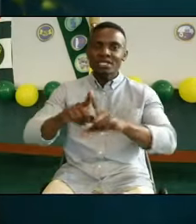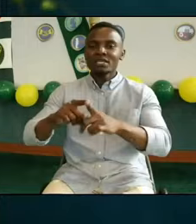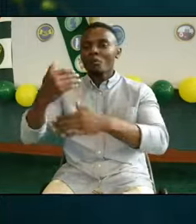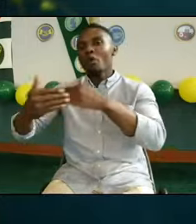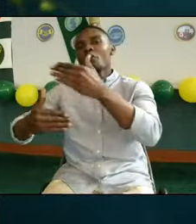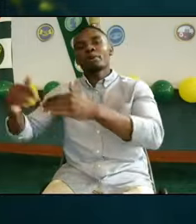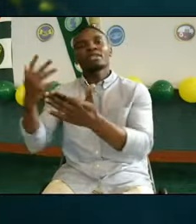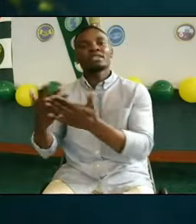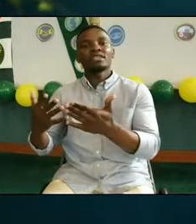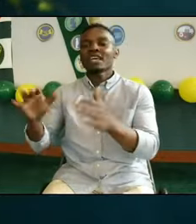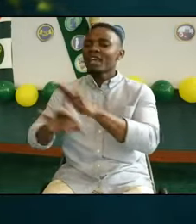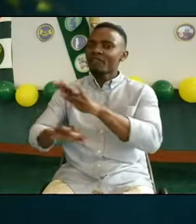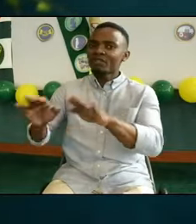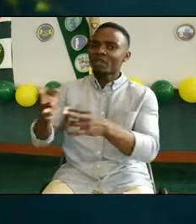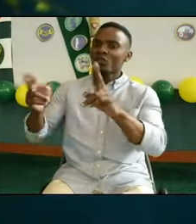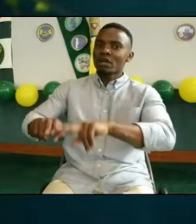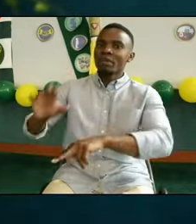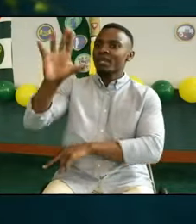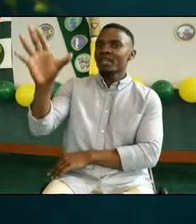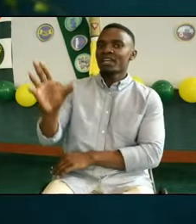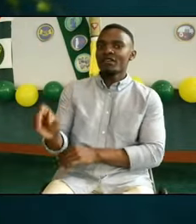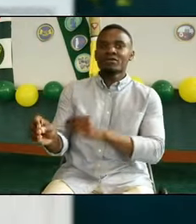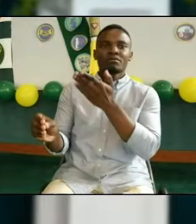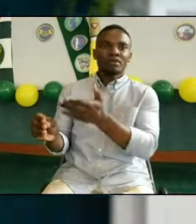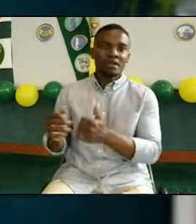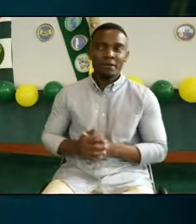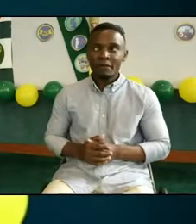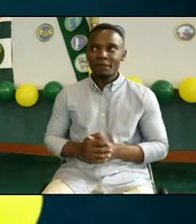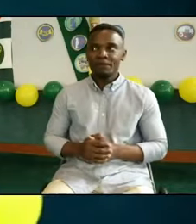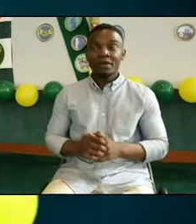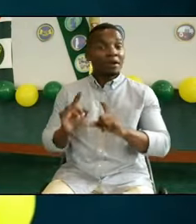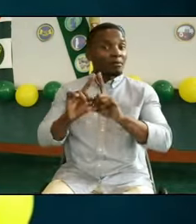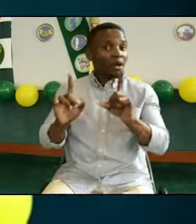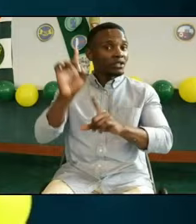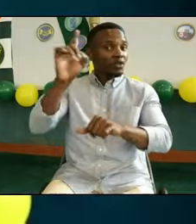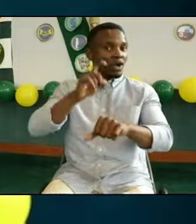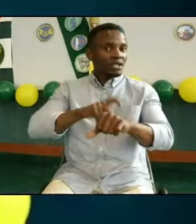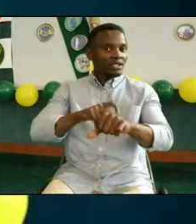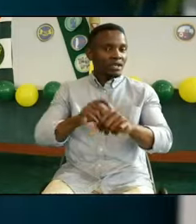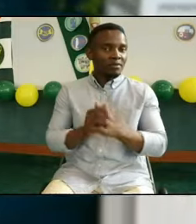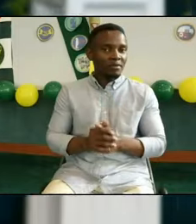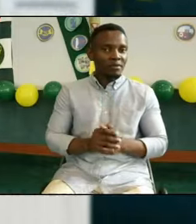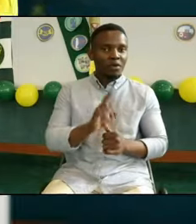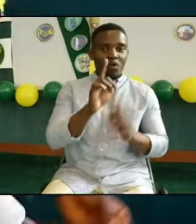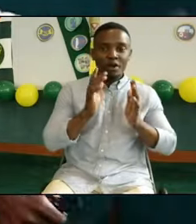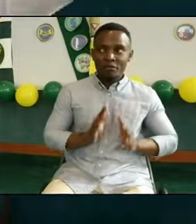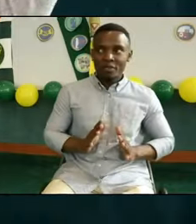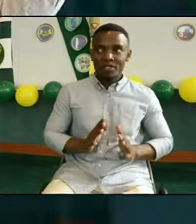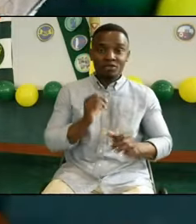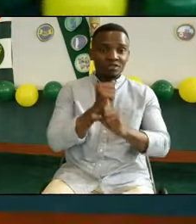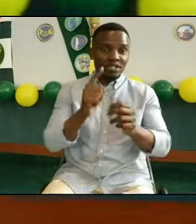in Africa. Everything was happening in Africa. But at a point in time, somebody decided to take what?